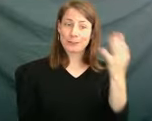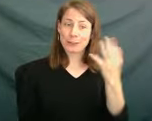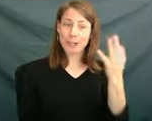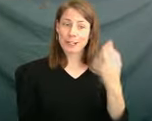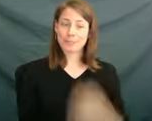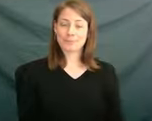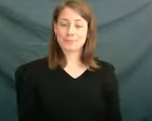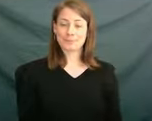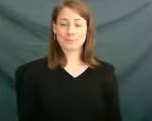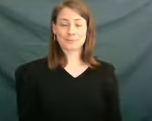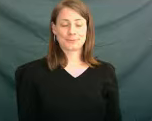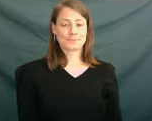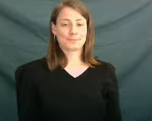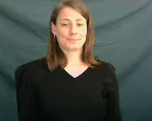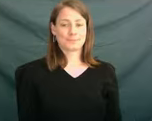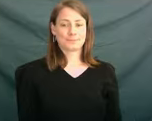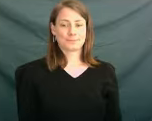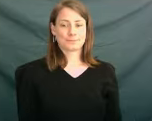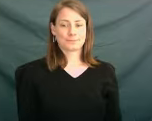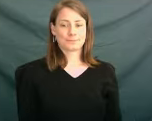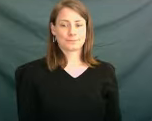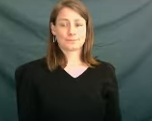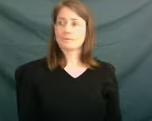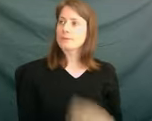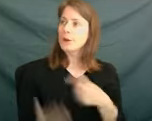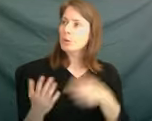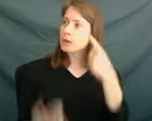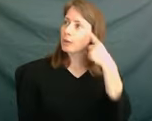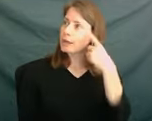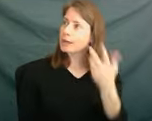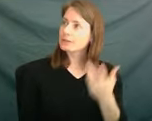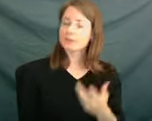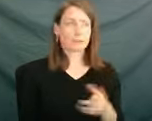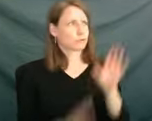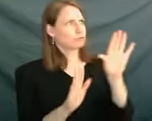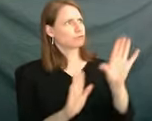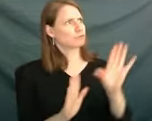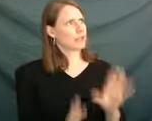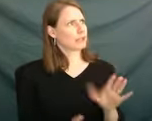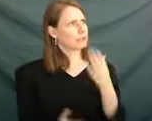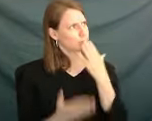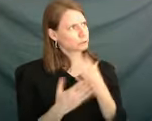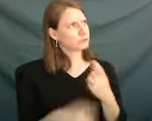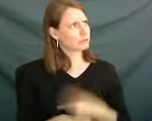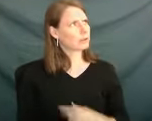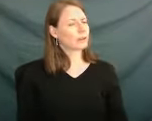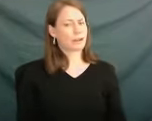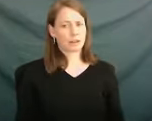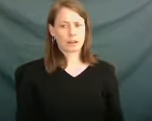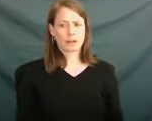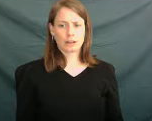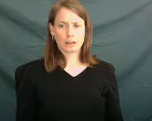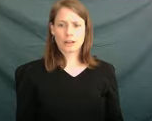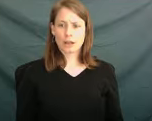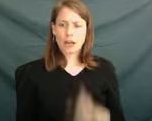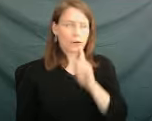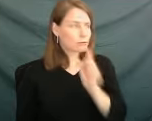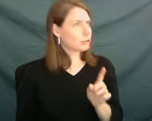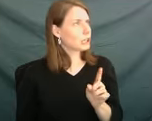It was great. It was a really good lesson. It's quite a nice introduction to a topic, actually. Then we've got an unmitigated success on our hands. Yeah,